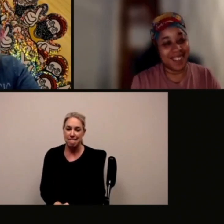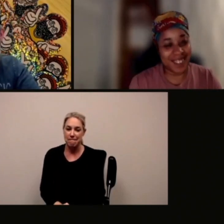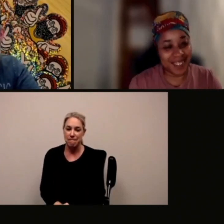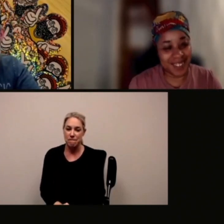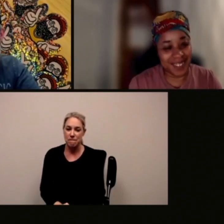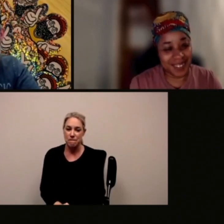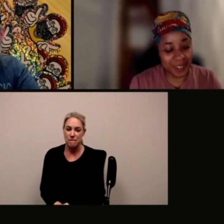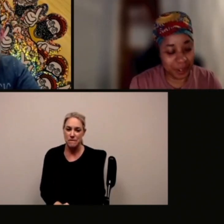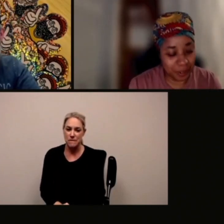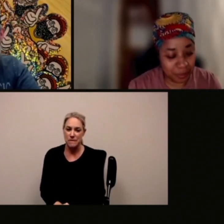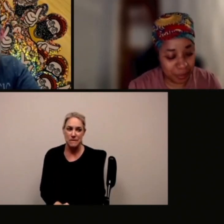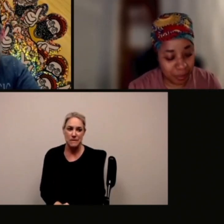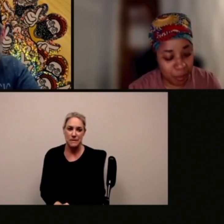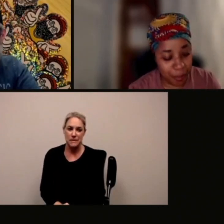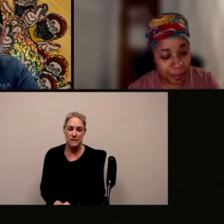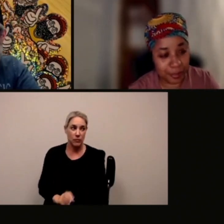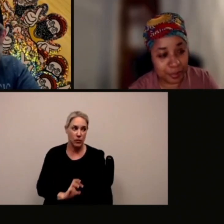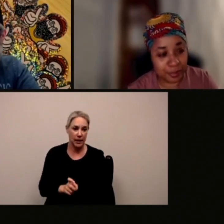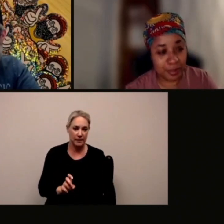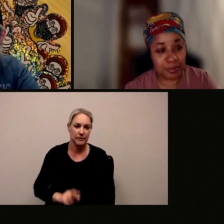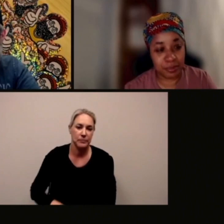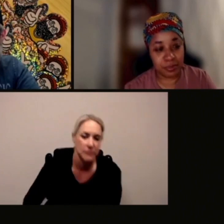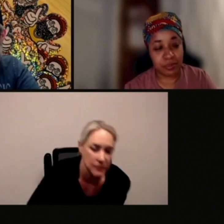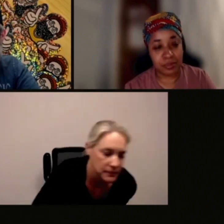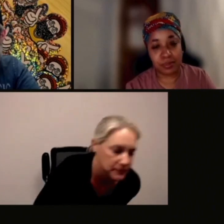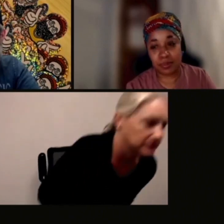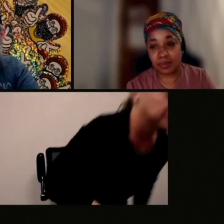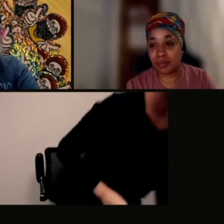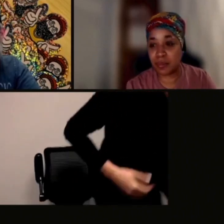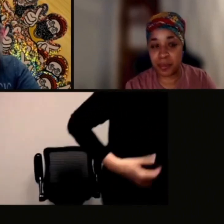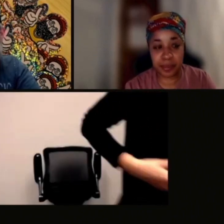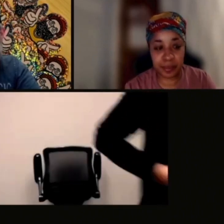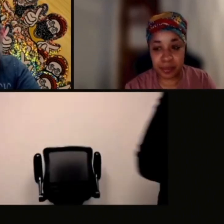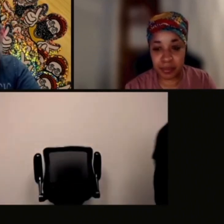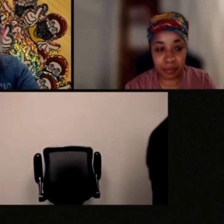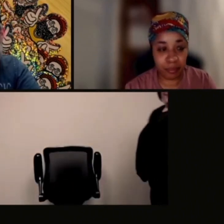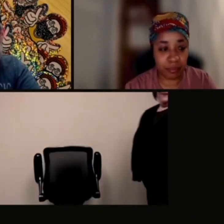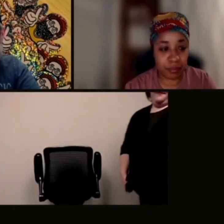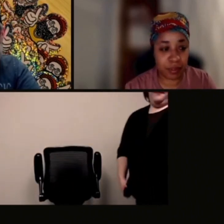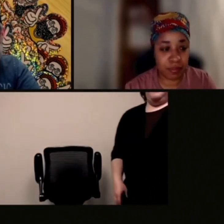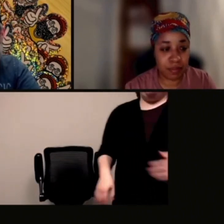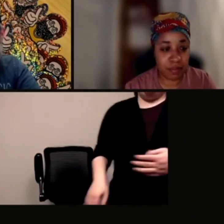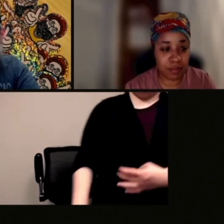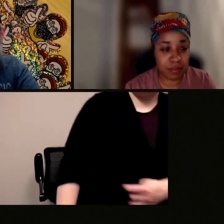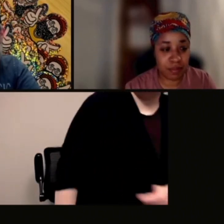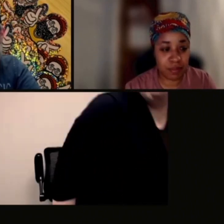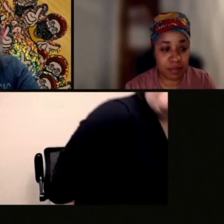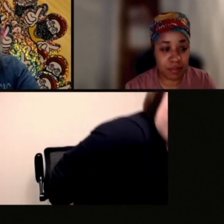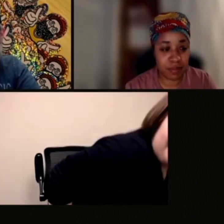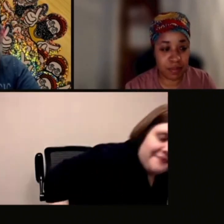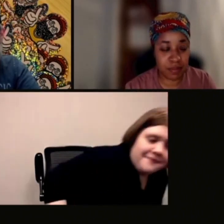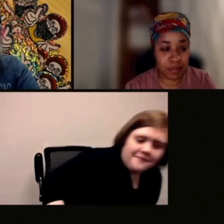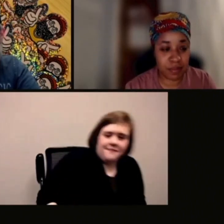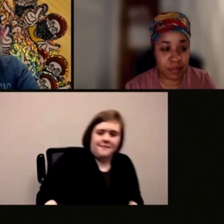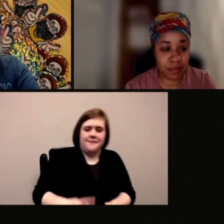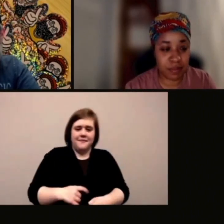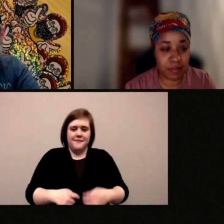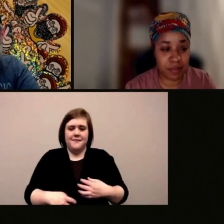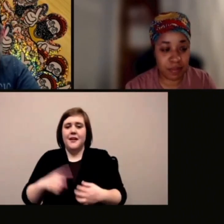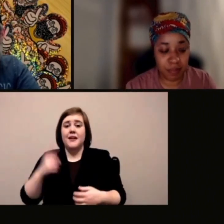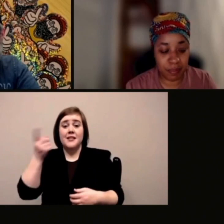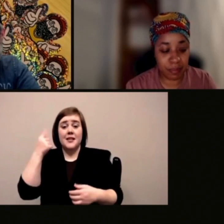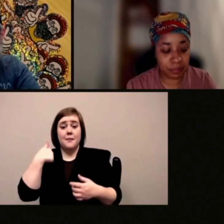that you to work with you. And to add to that, something I'm working on is each of them. I support each of